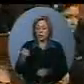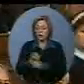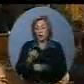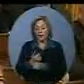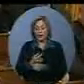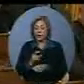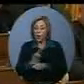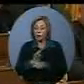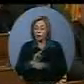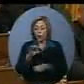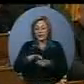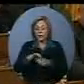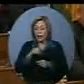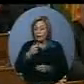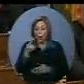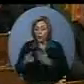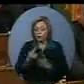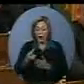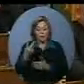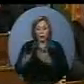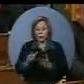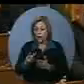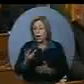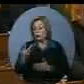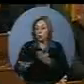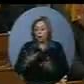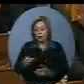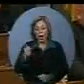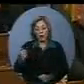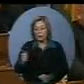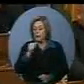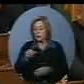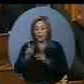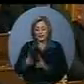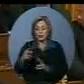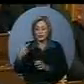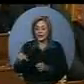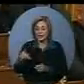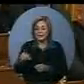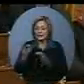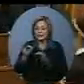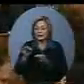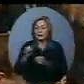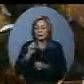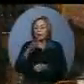three times, Mr. Speaker. And let me tell you, his constituents will be convicting him in the next election.